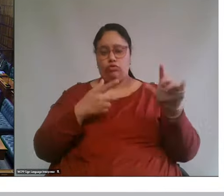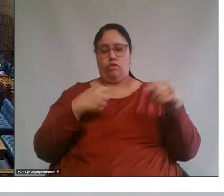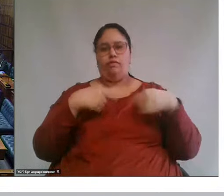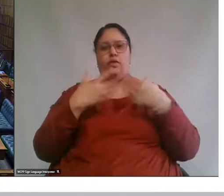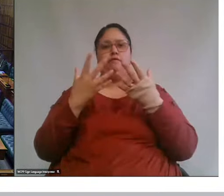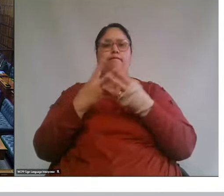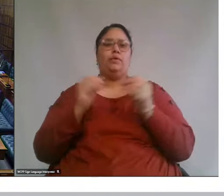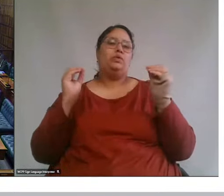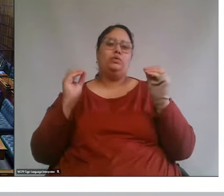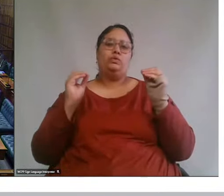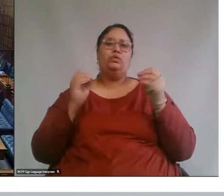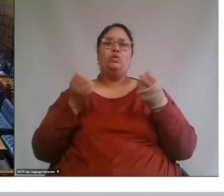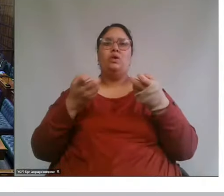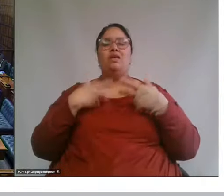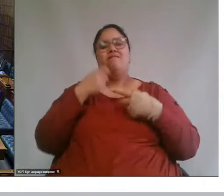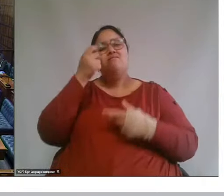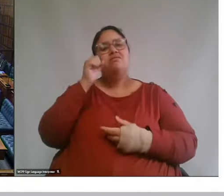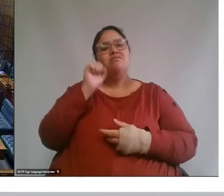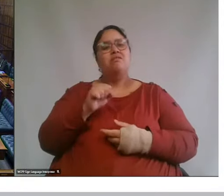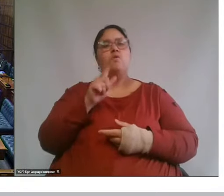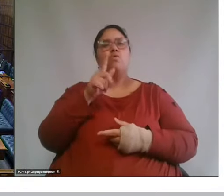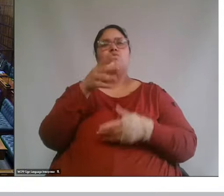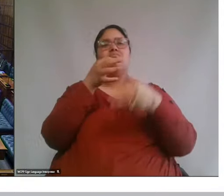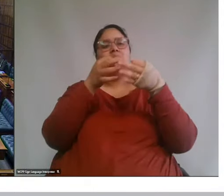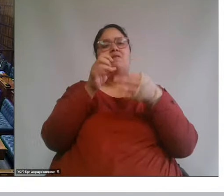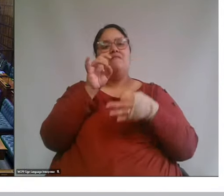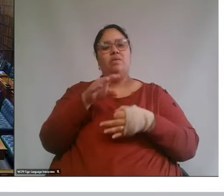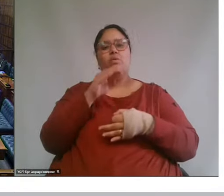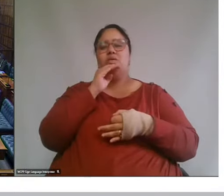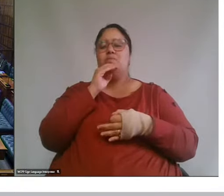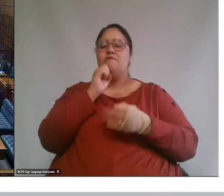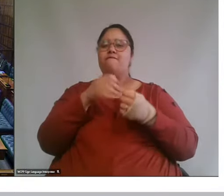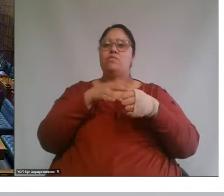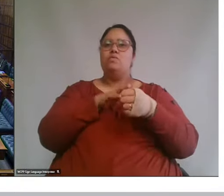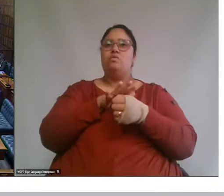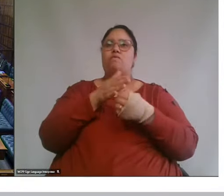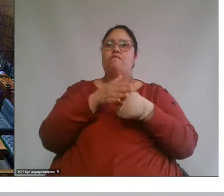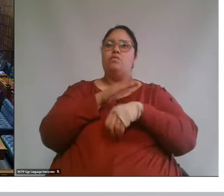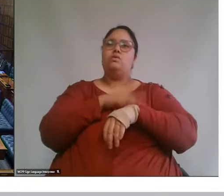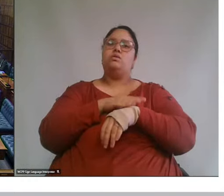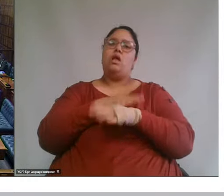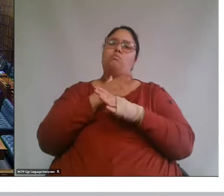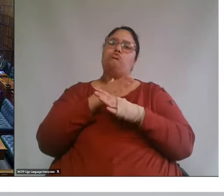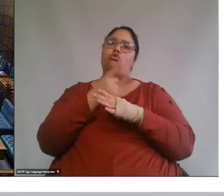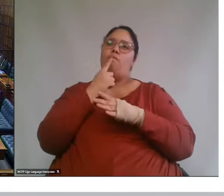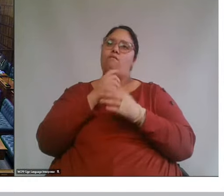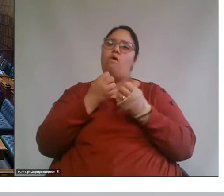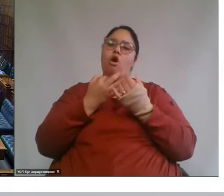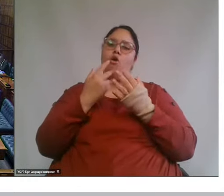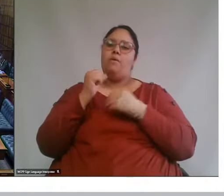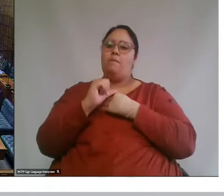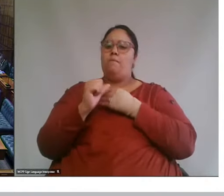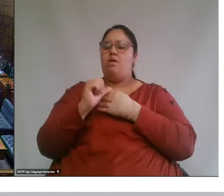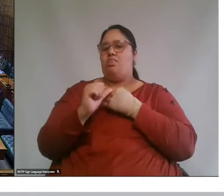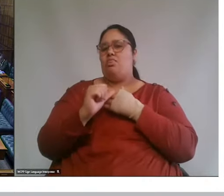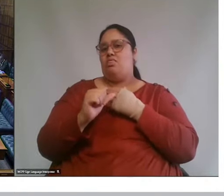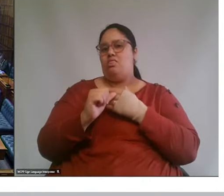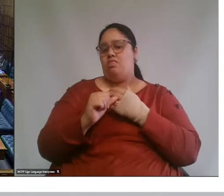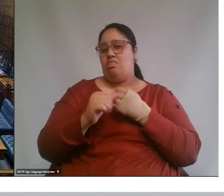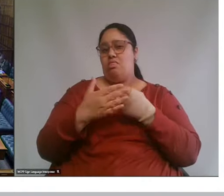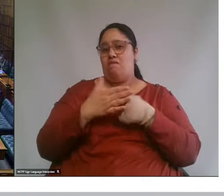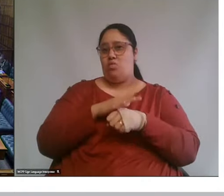just help us to understand what is your definition then of a full-time equivalent job for how many months is it a